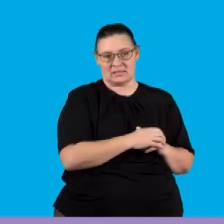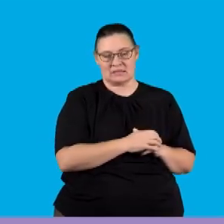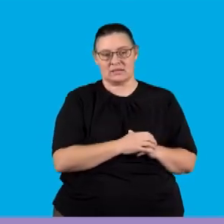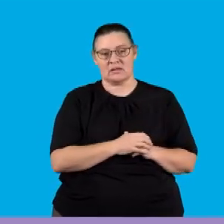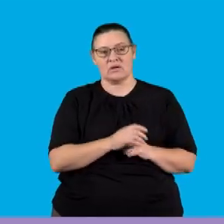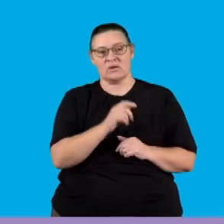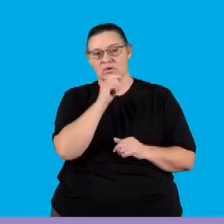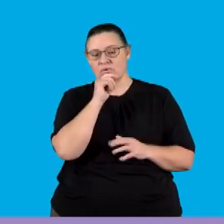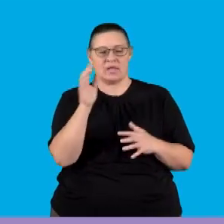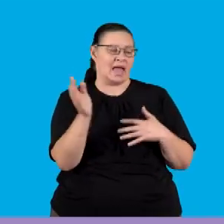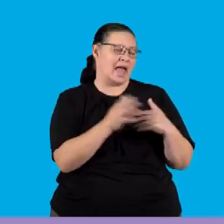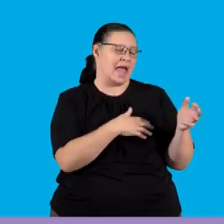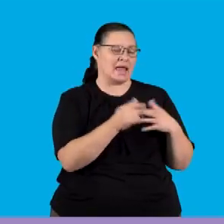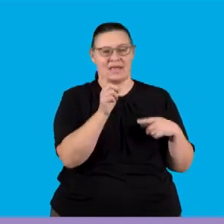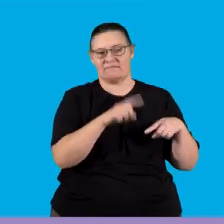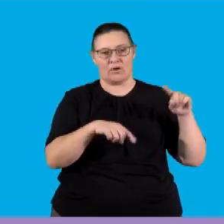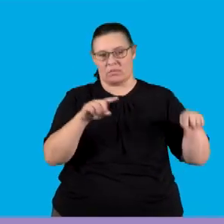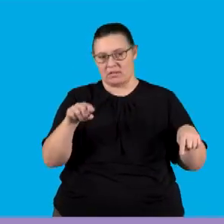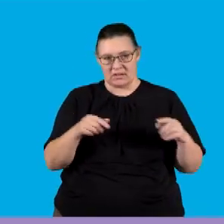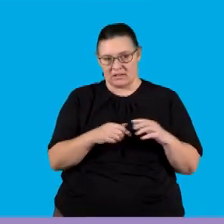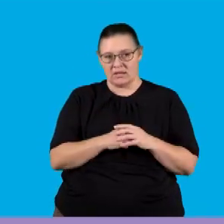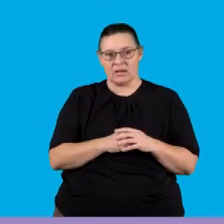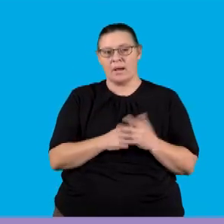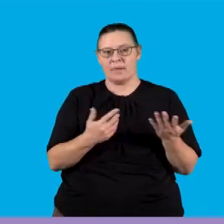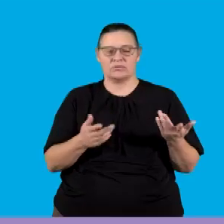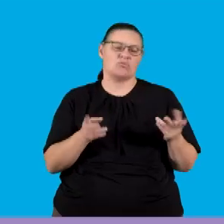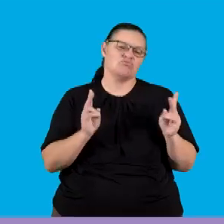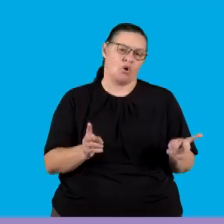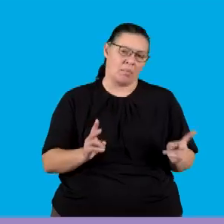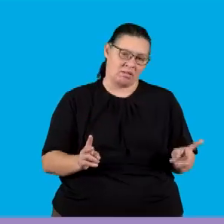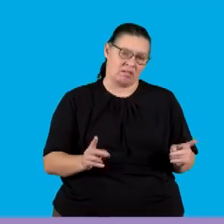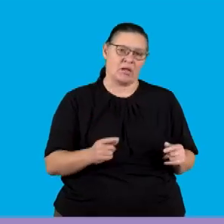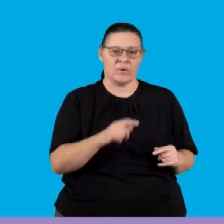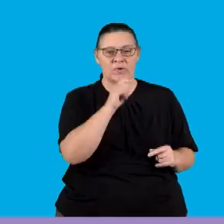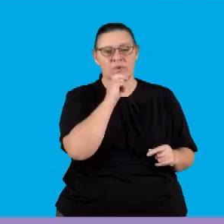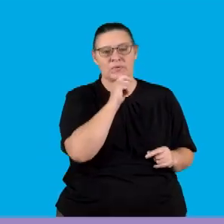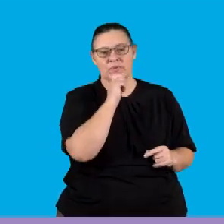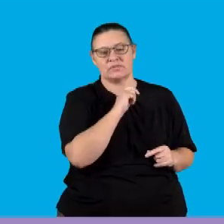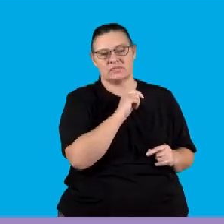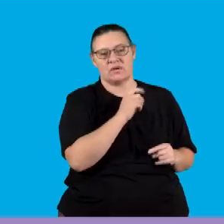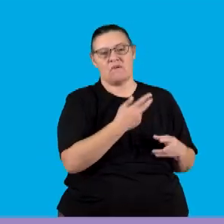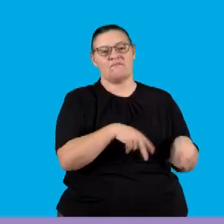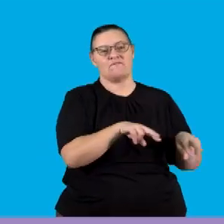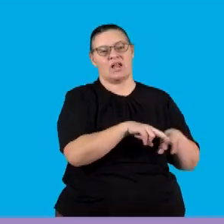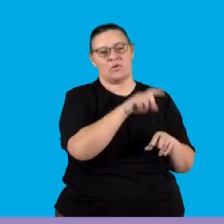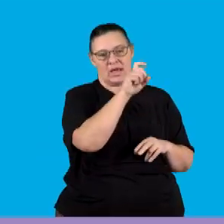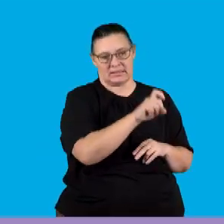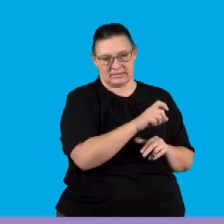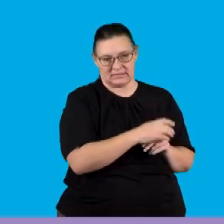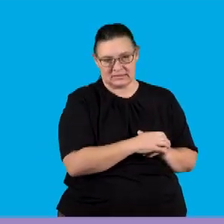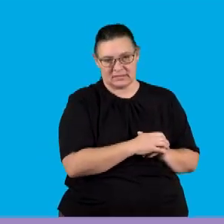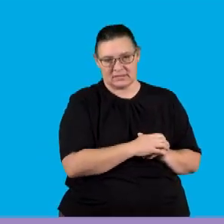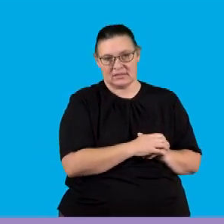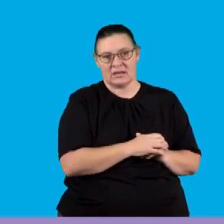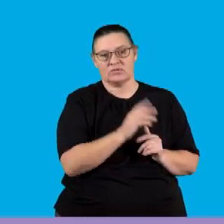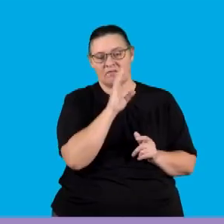Of course, you can use any variable that you want to use, but in this case, we use a variable